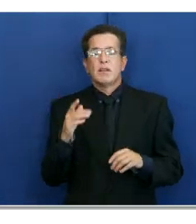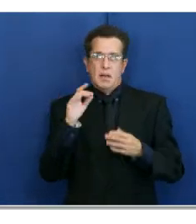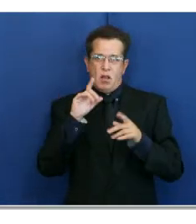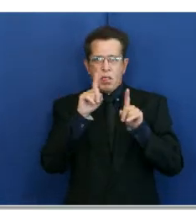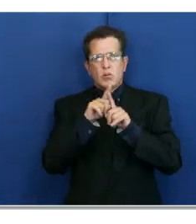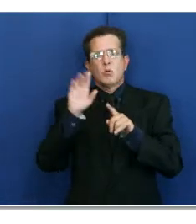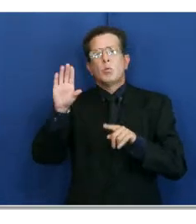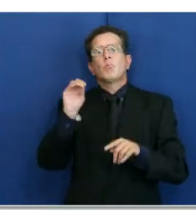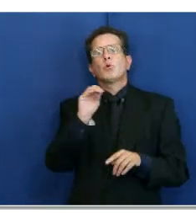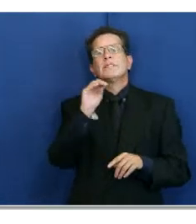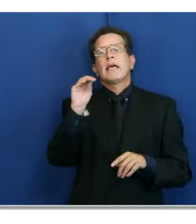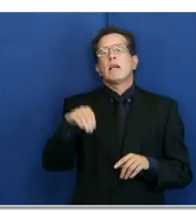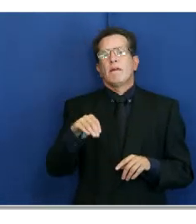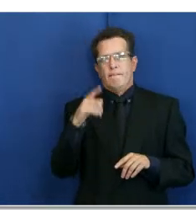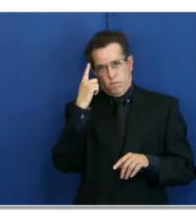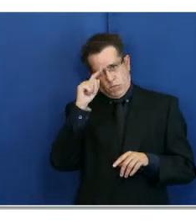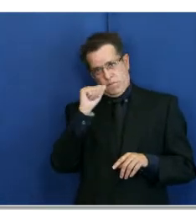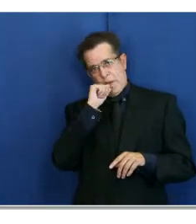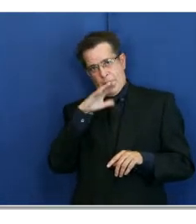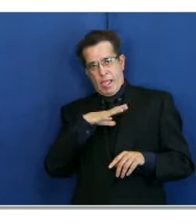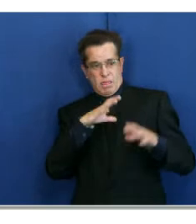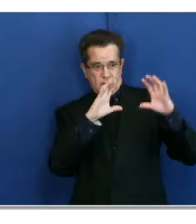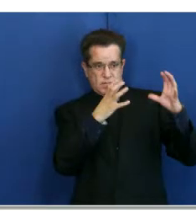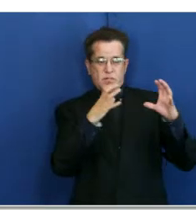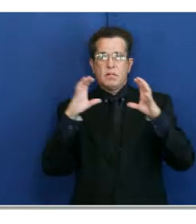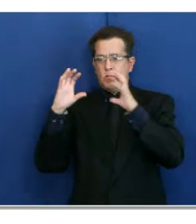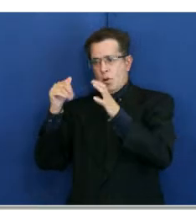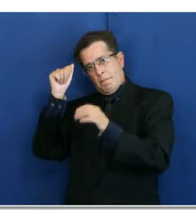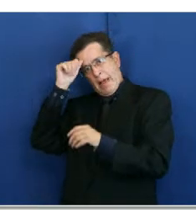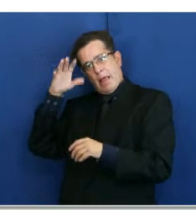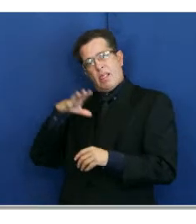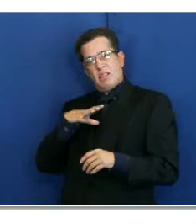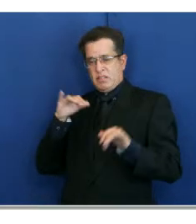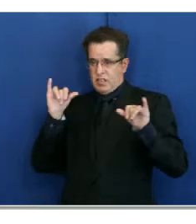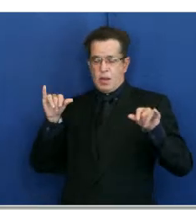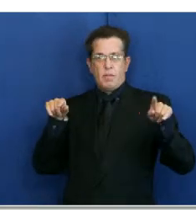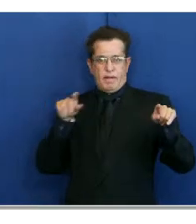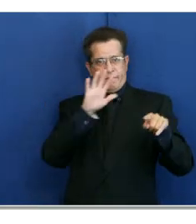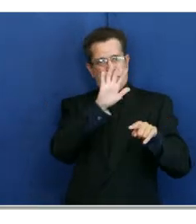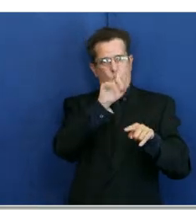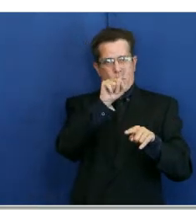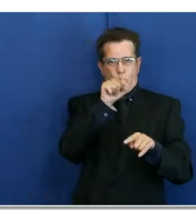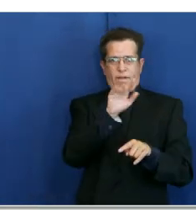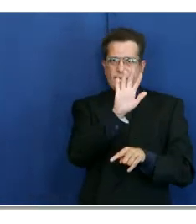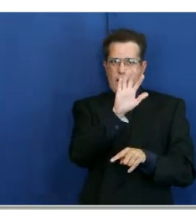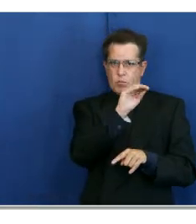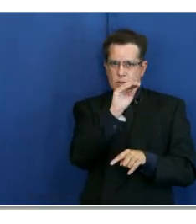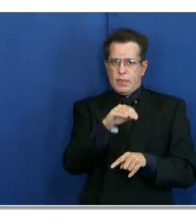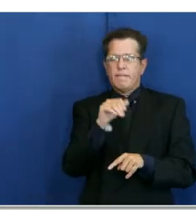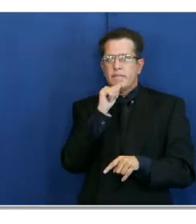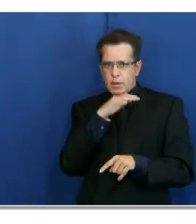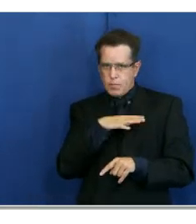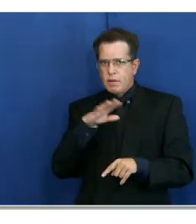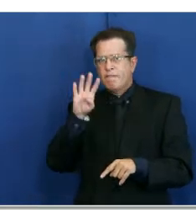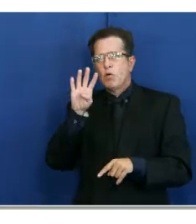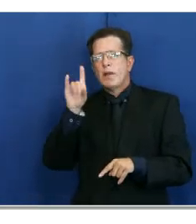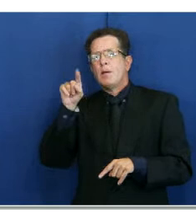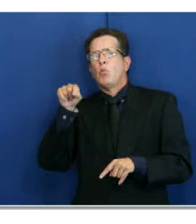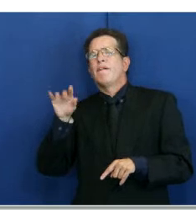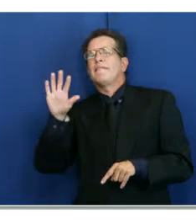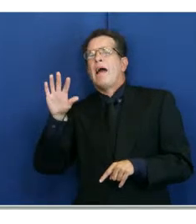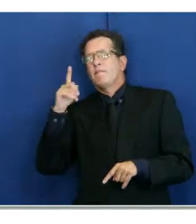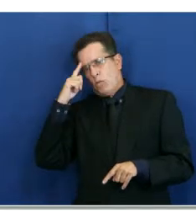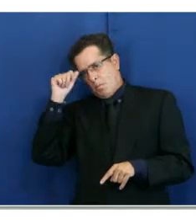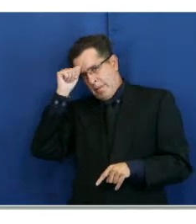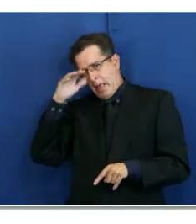Percentages for female and males remain unchanged, 51.5% for females, 48.5% for